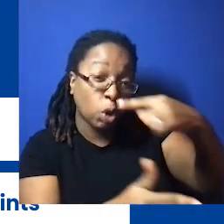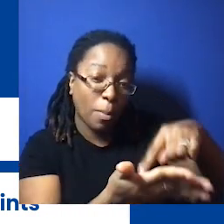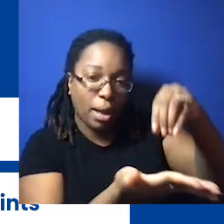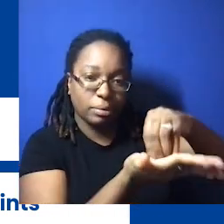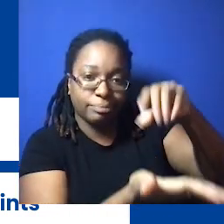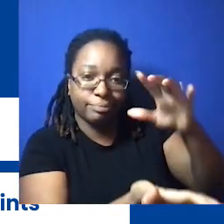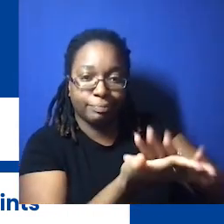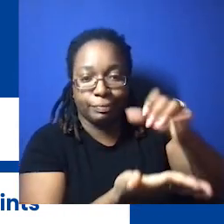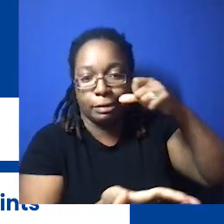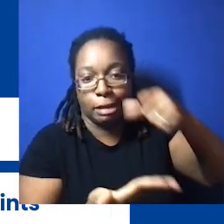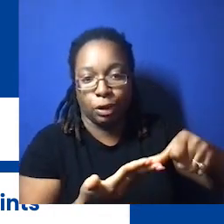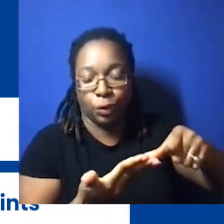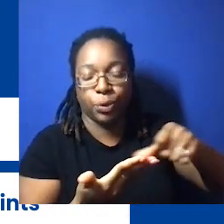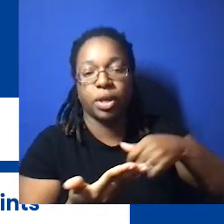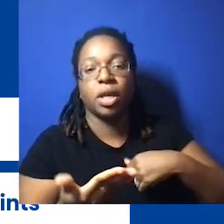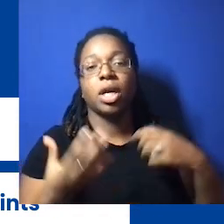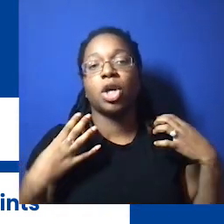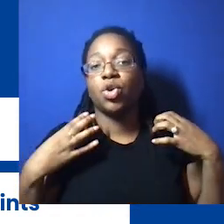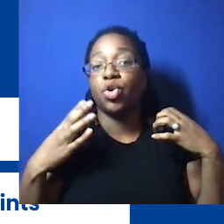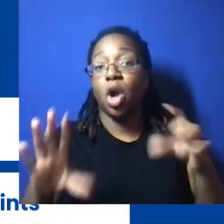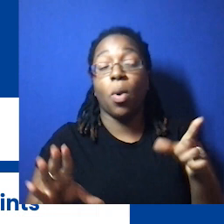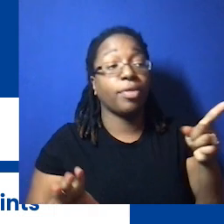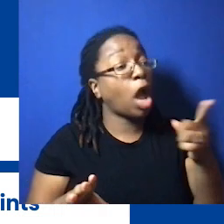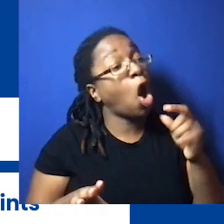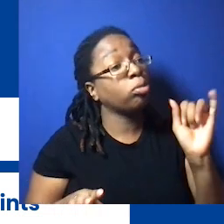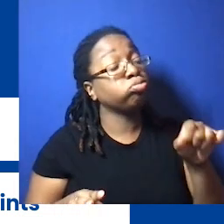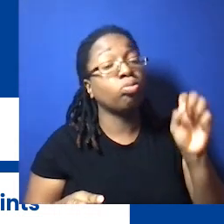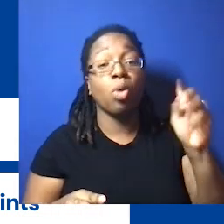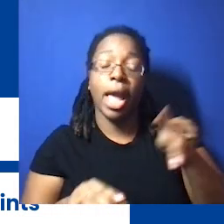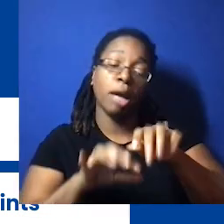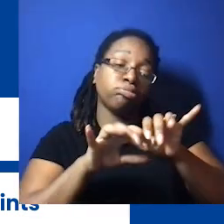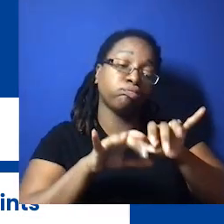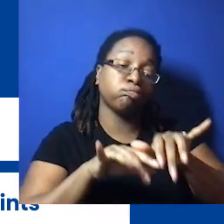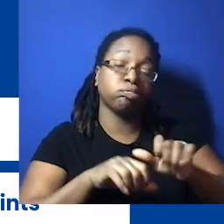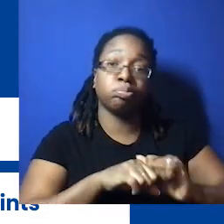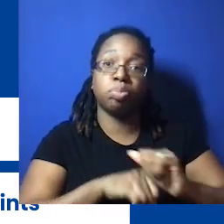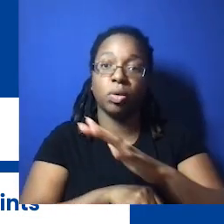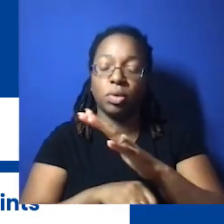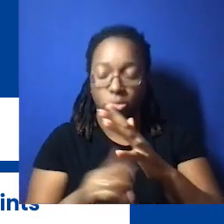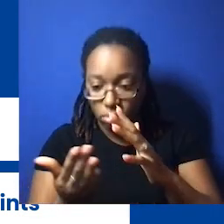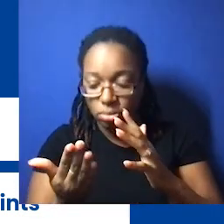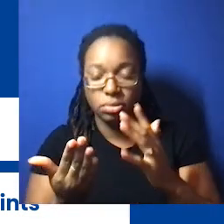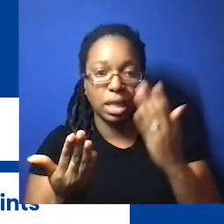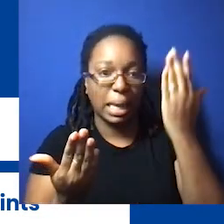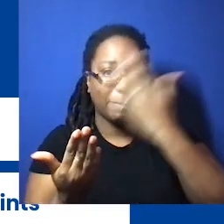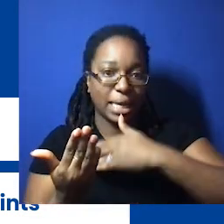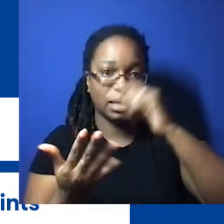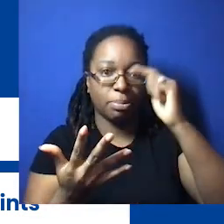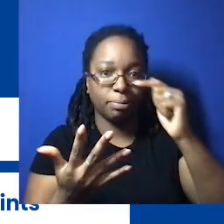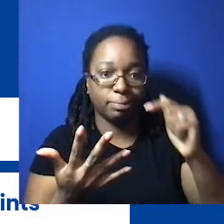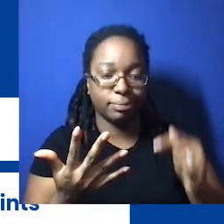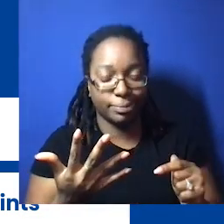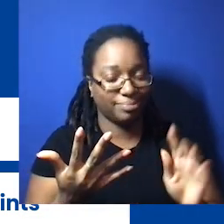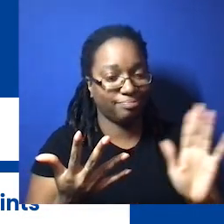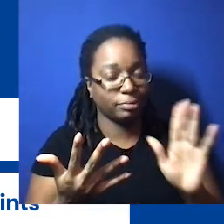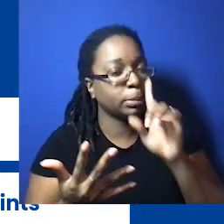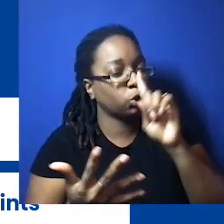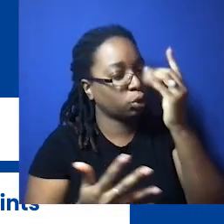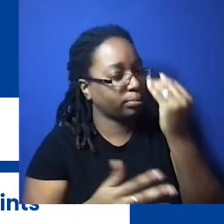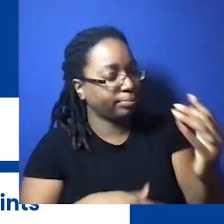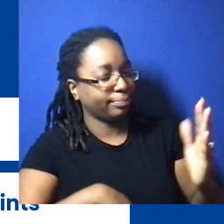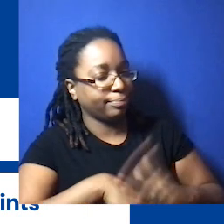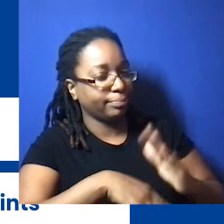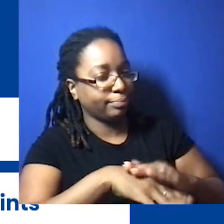when they write, because you don't want them to miss the mark with their letter. So do make sure you prep your letter writers. I